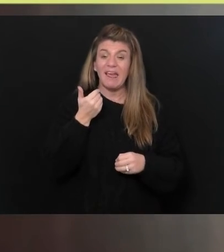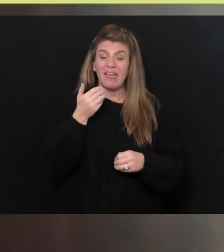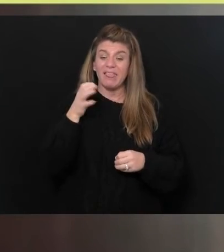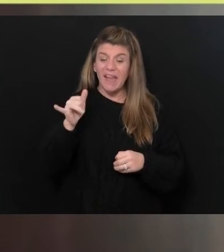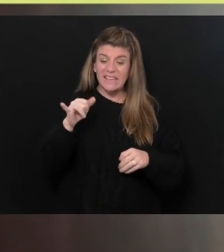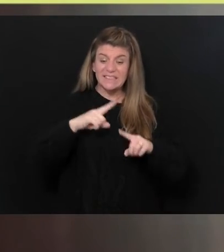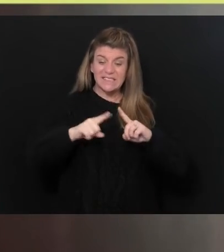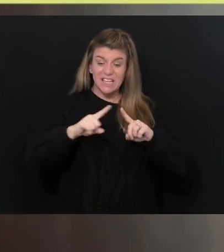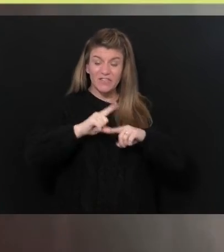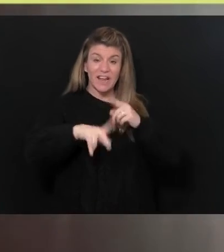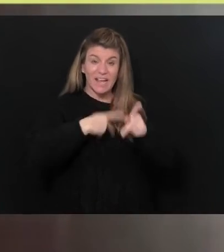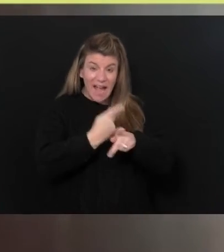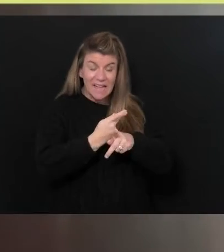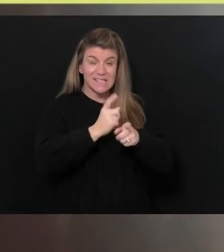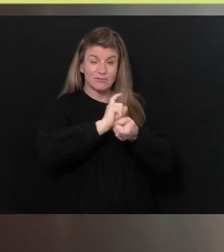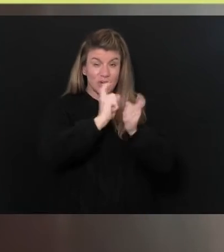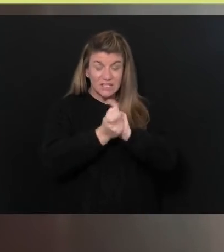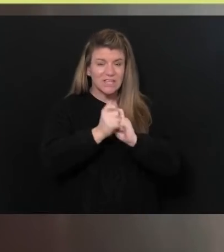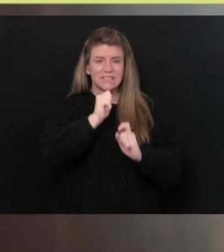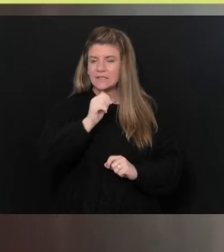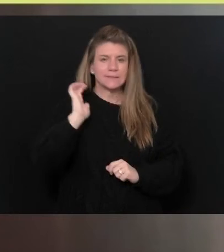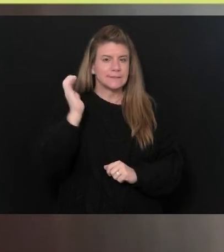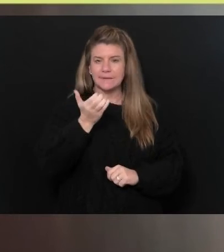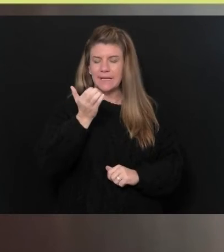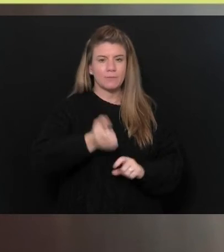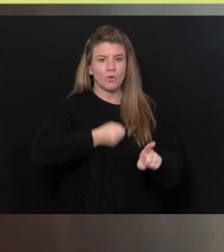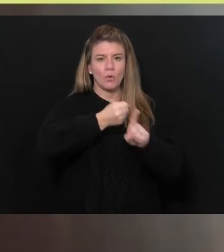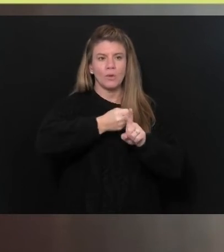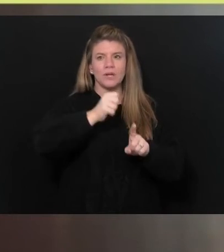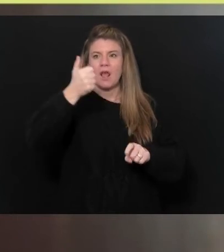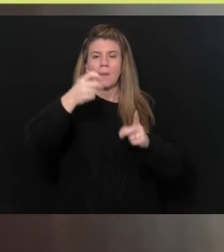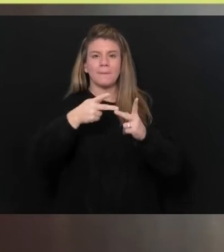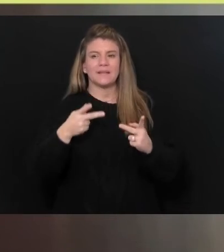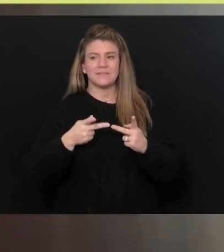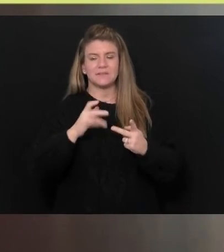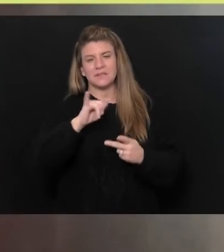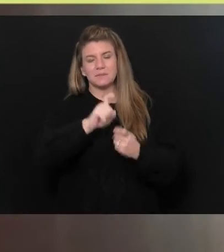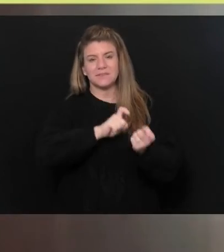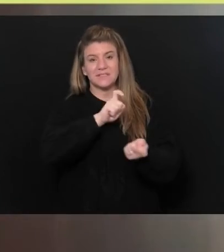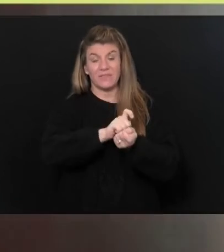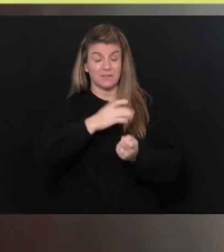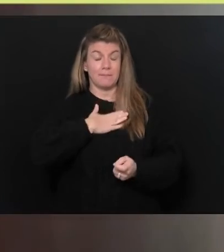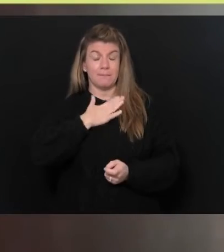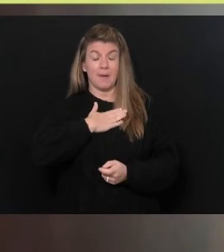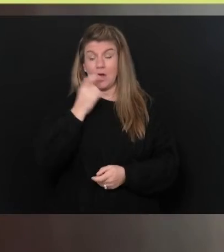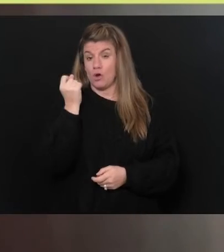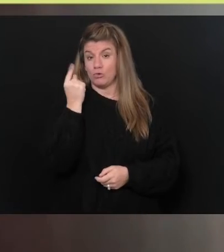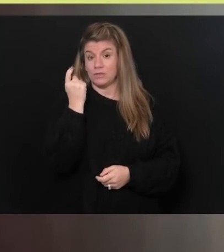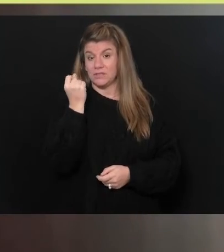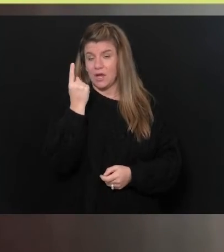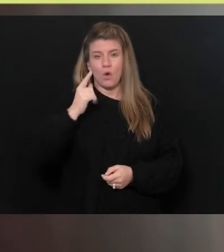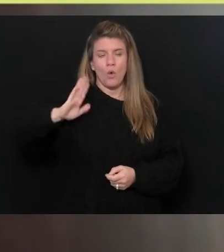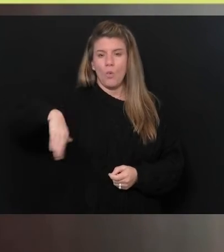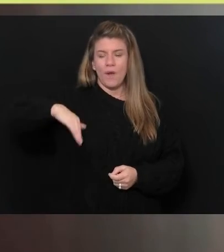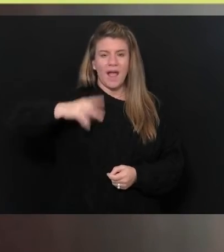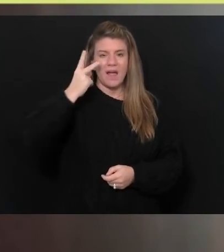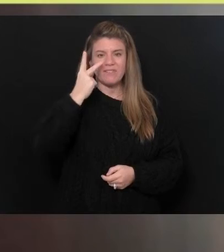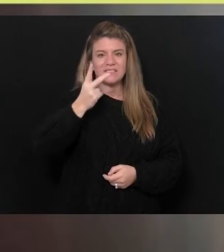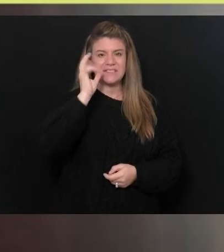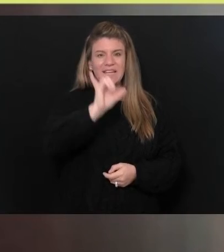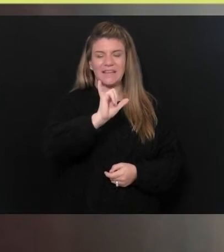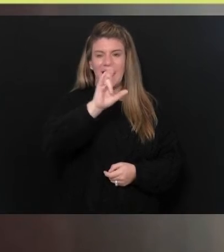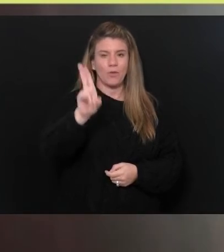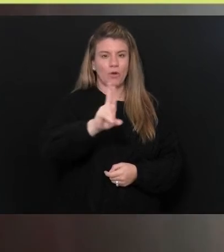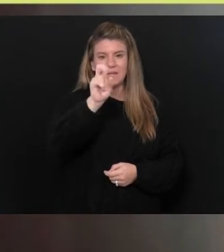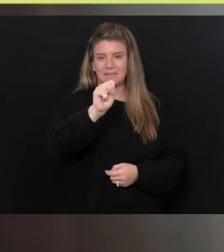of mutations doesn't seem to have reached other places, particularly as I understand it, we haven't seen that in the